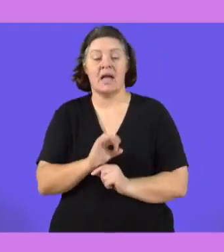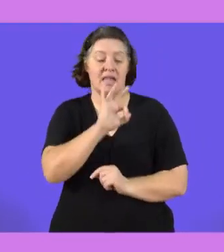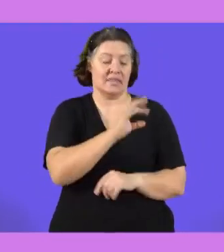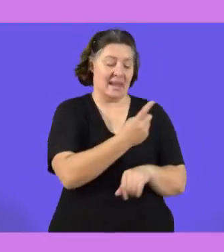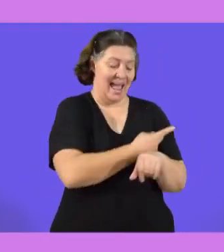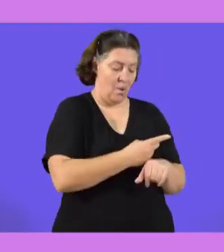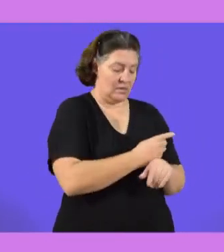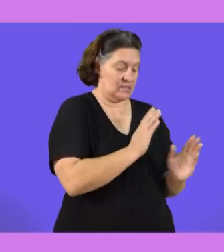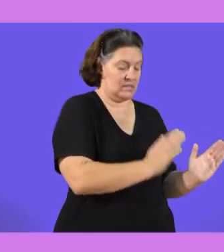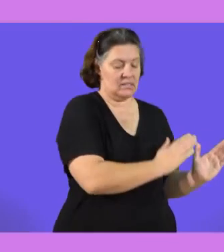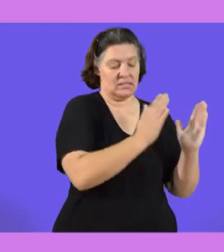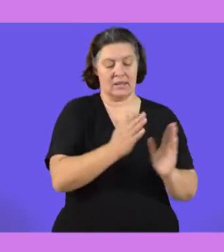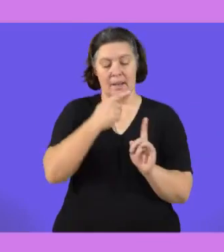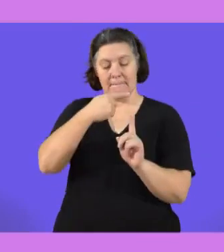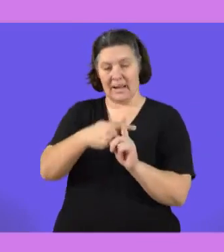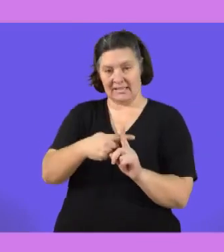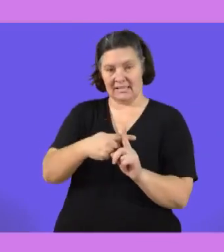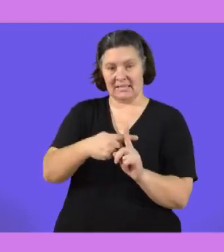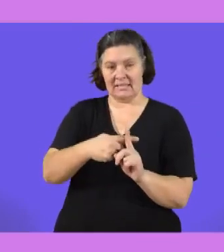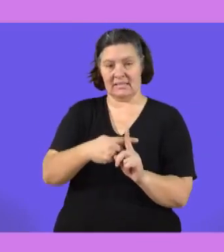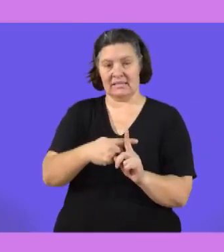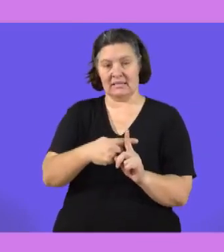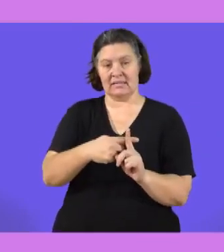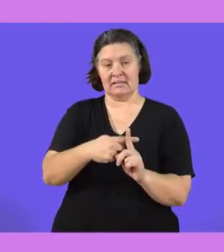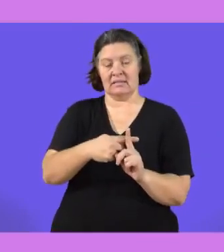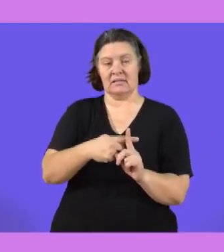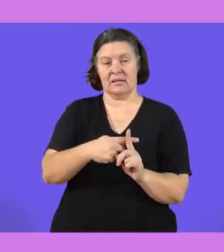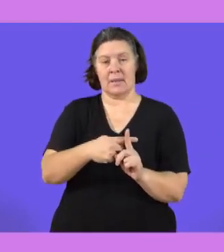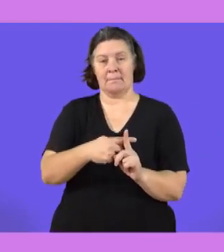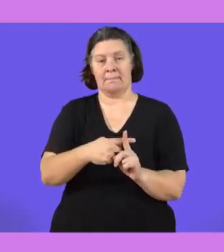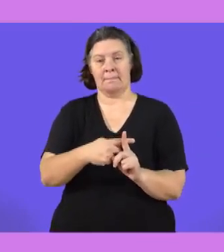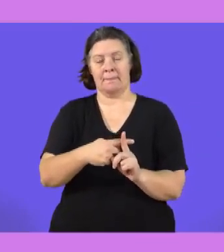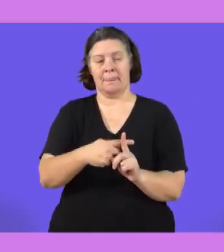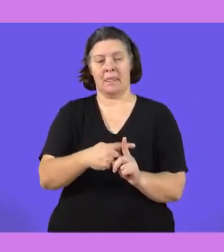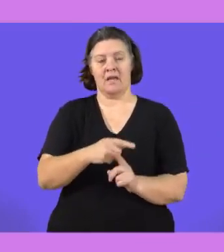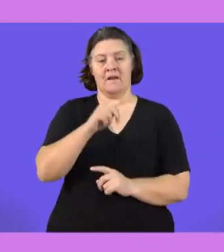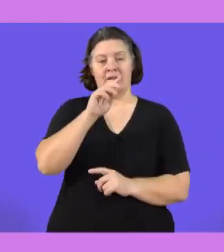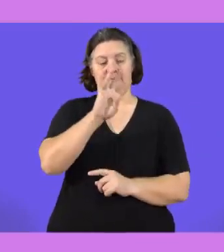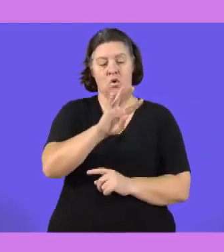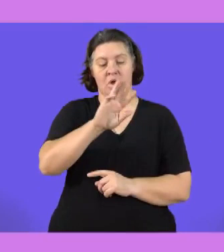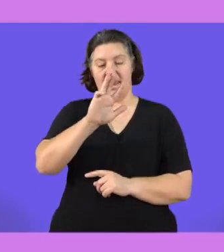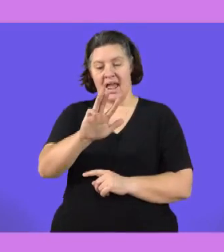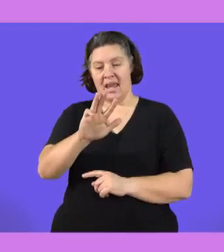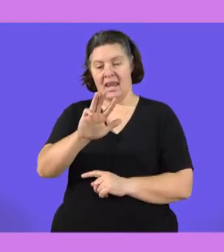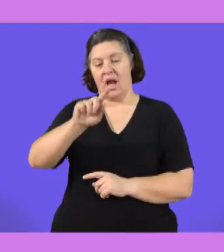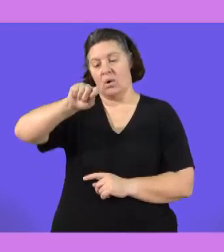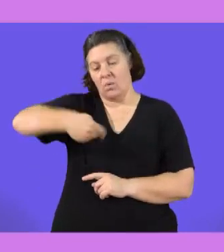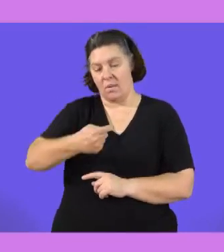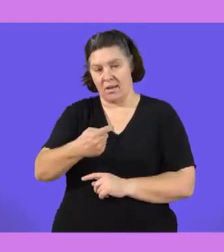of 3 hours plus, once I simplify this part here, it will give me